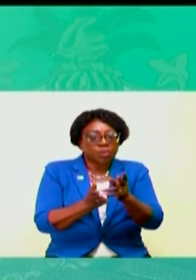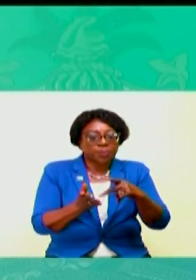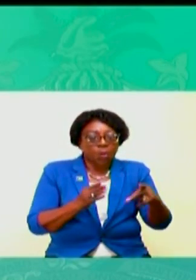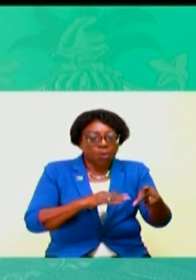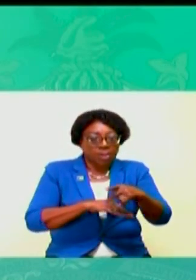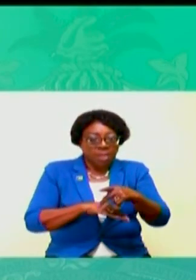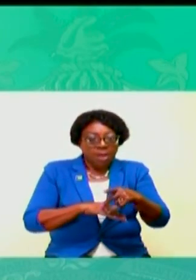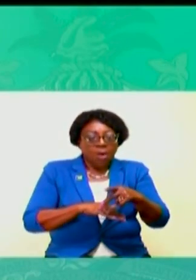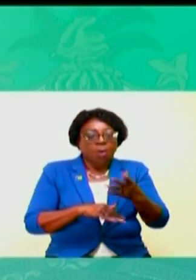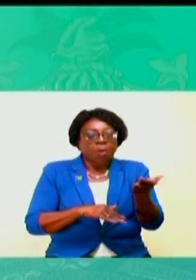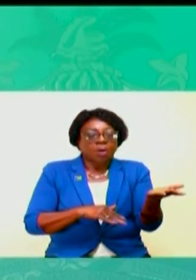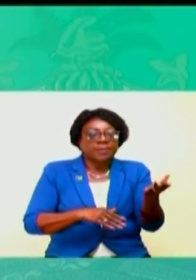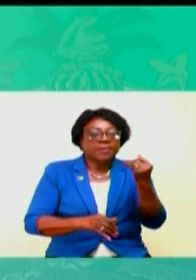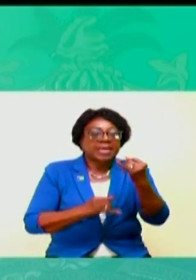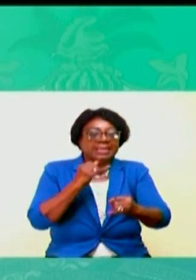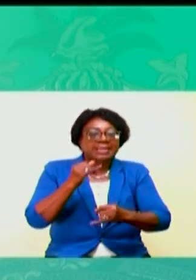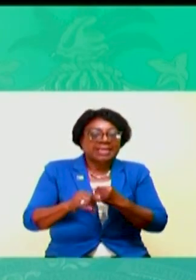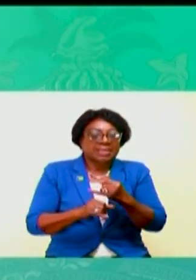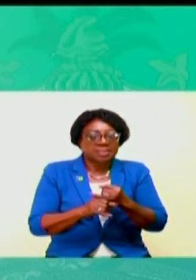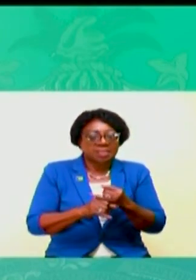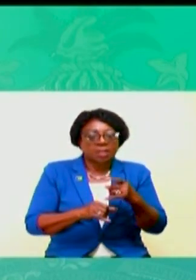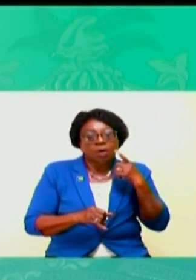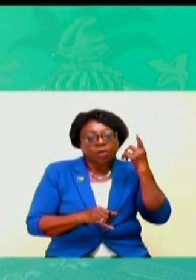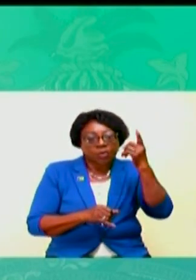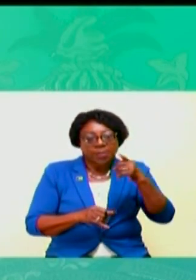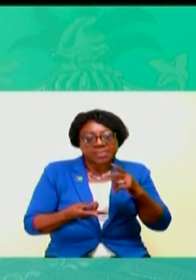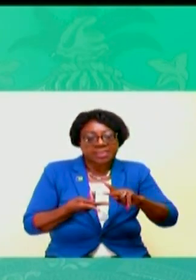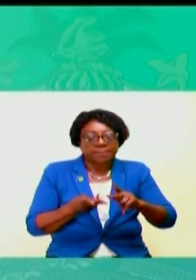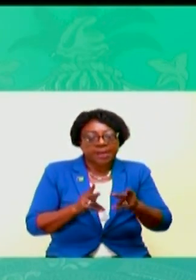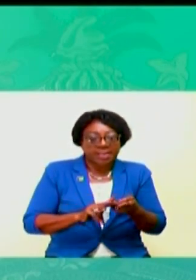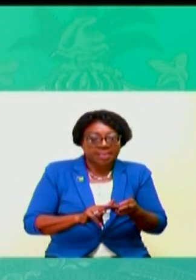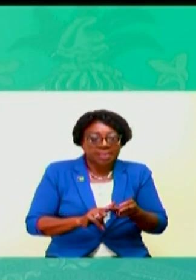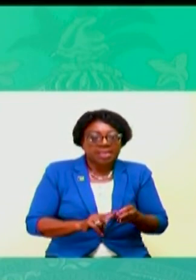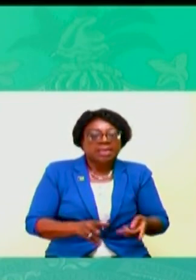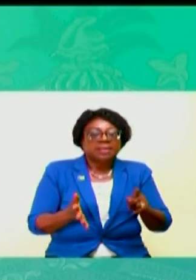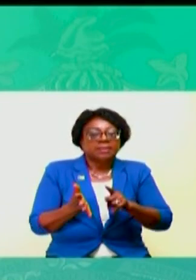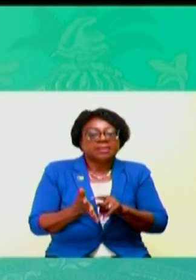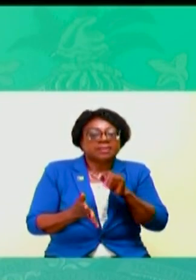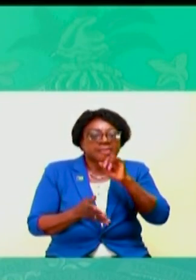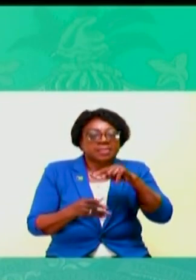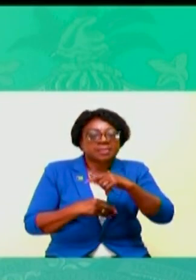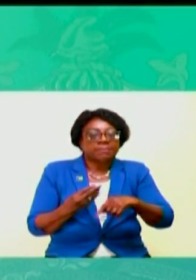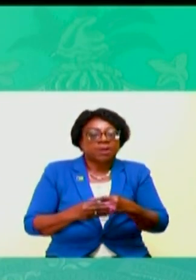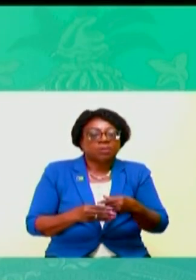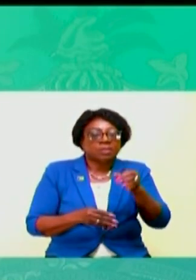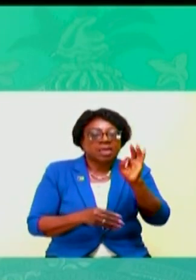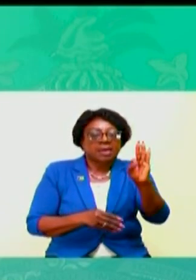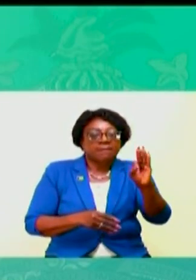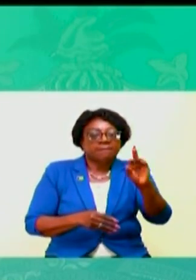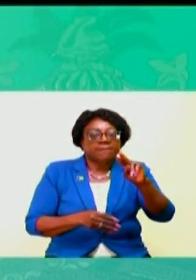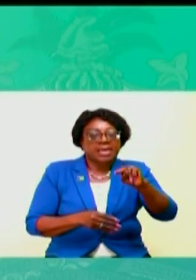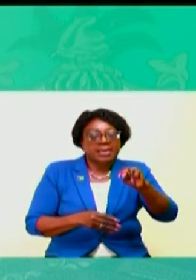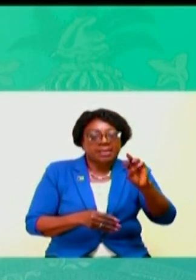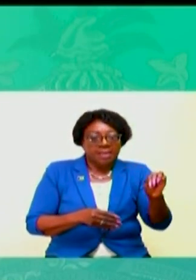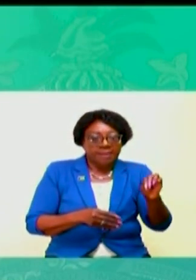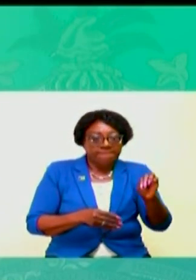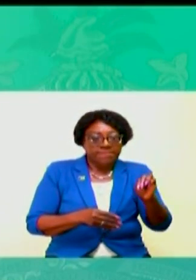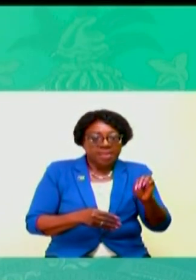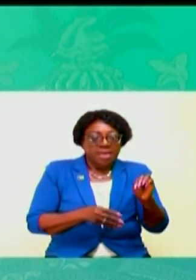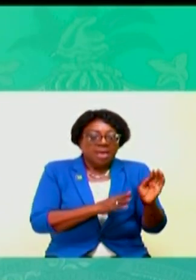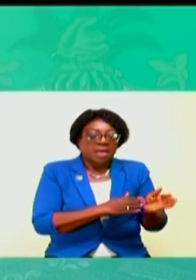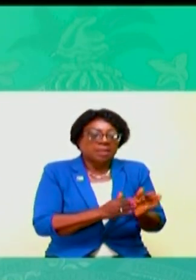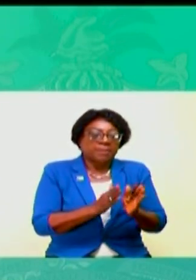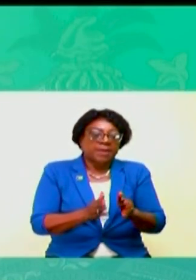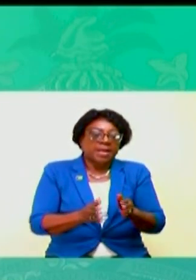or domestic partners. No, this is about the Free National Movement and the deal they